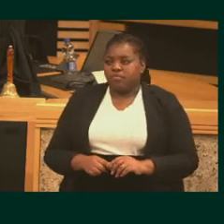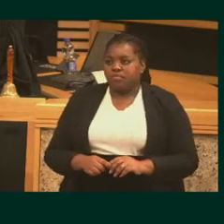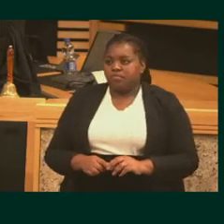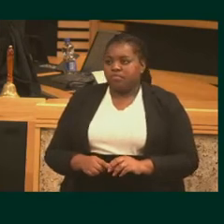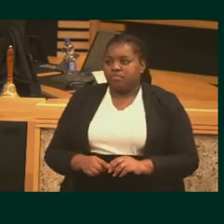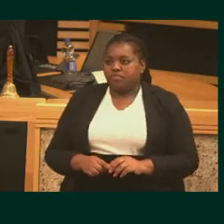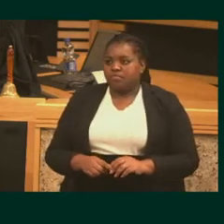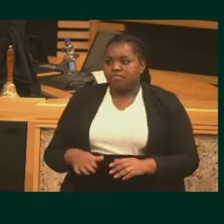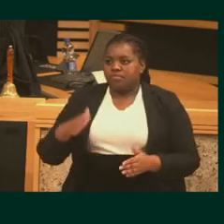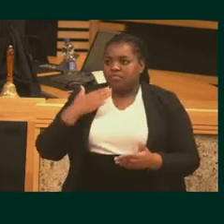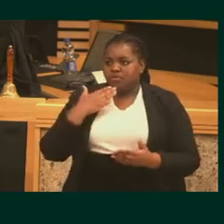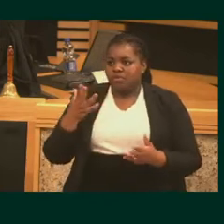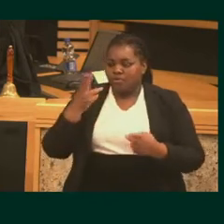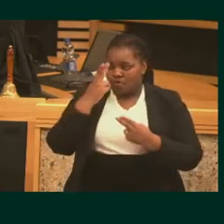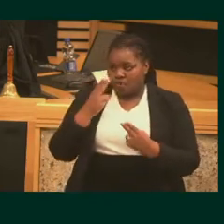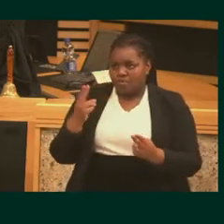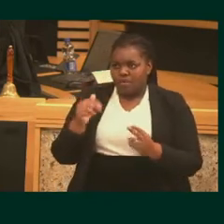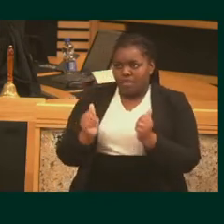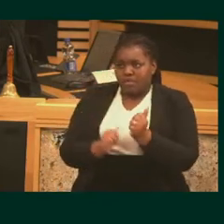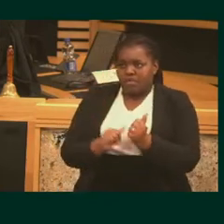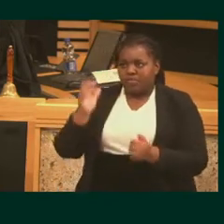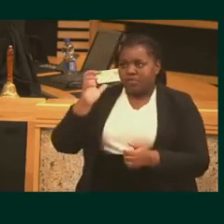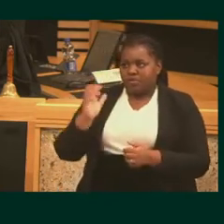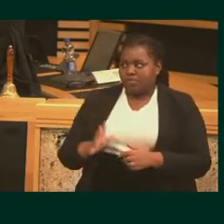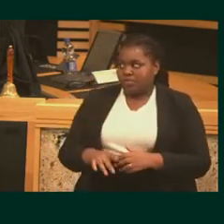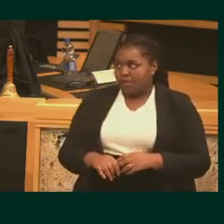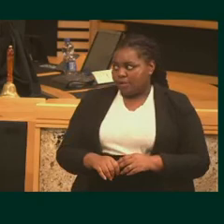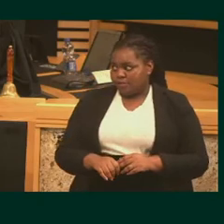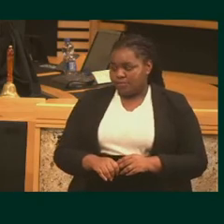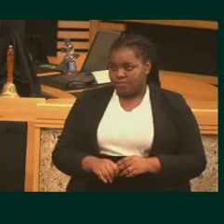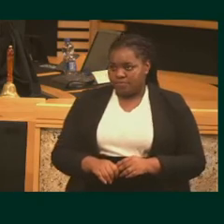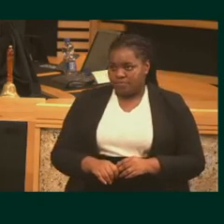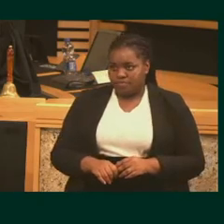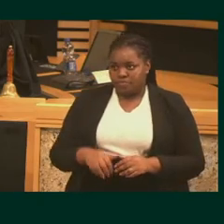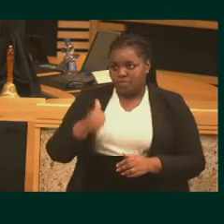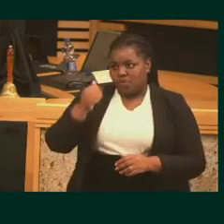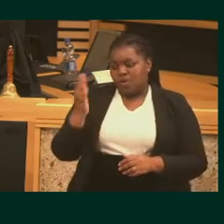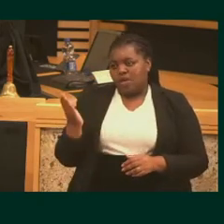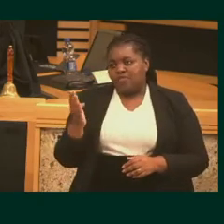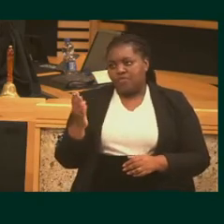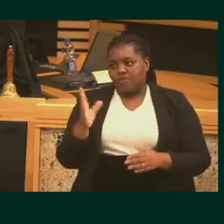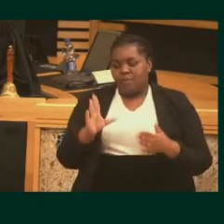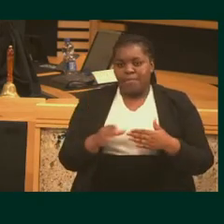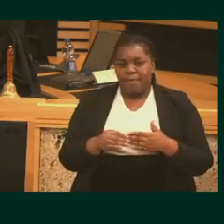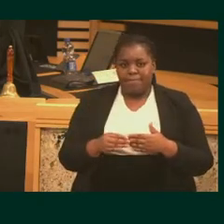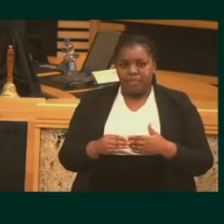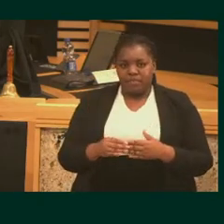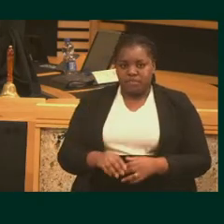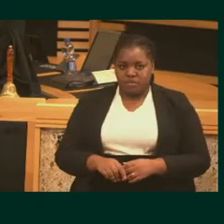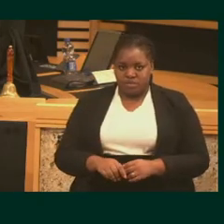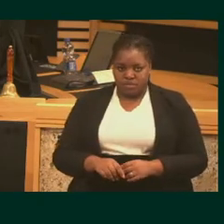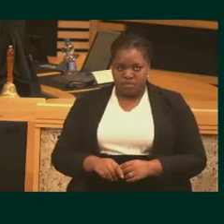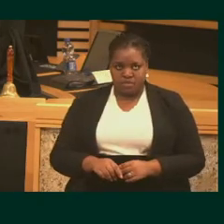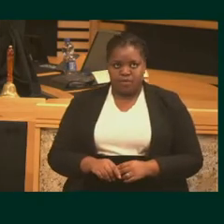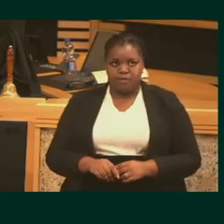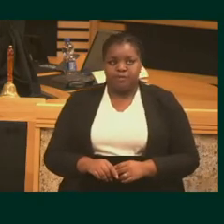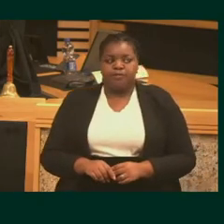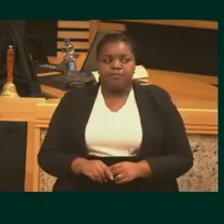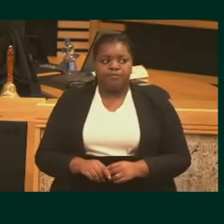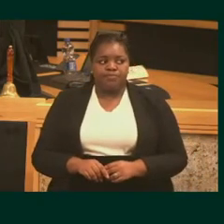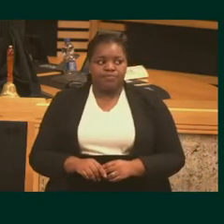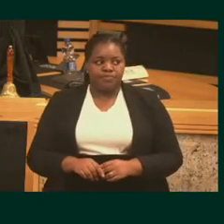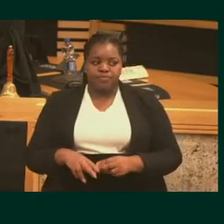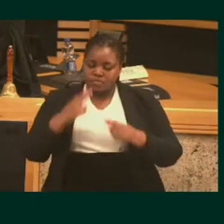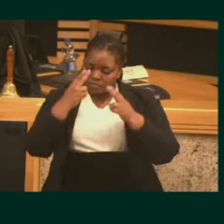thank you very much honorable Deputy speaker good afternoon honorable members